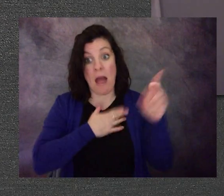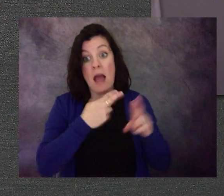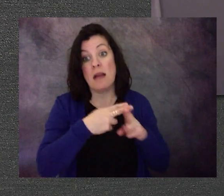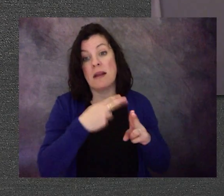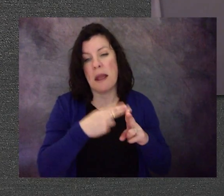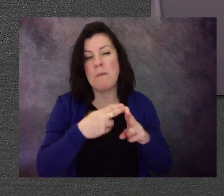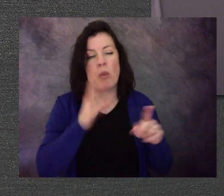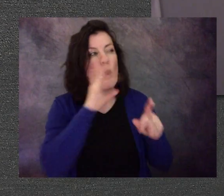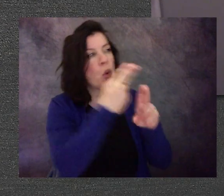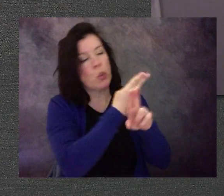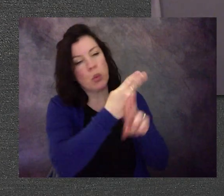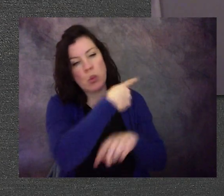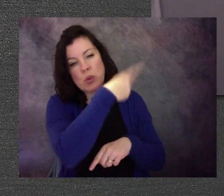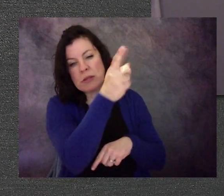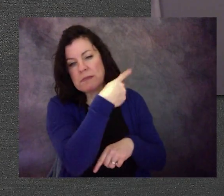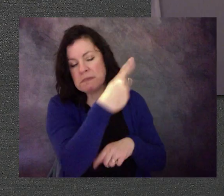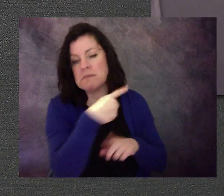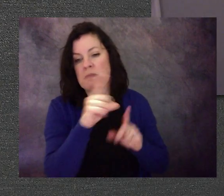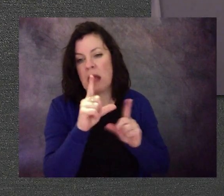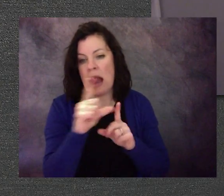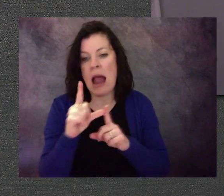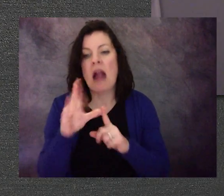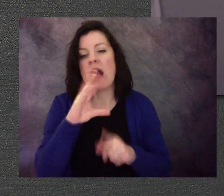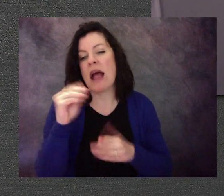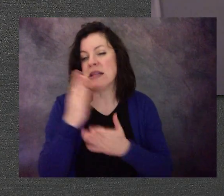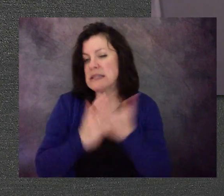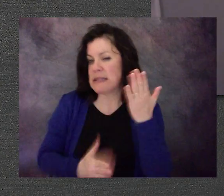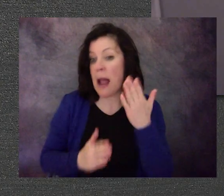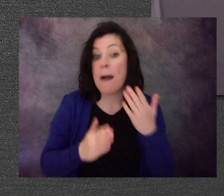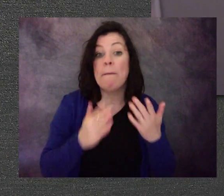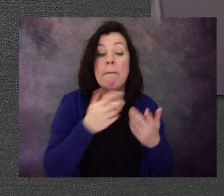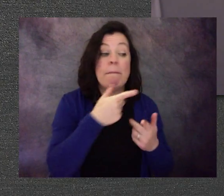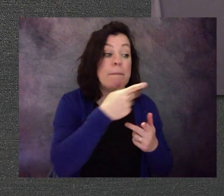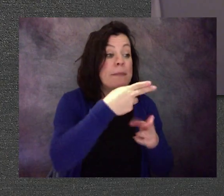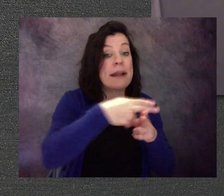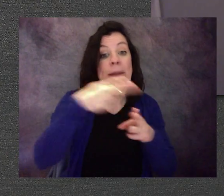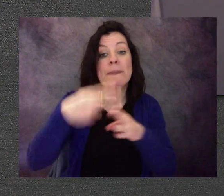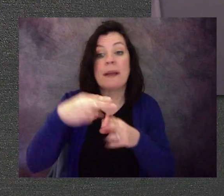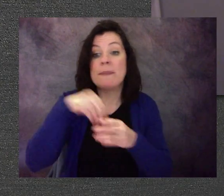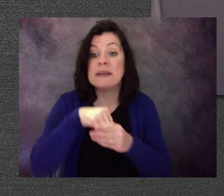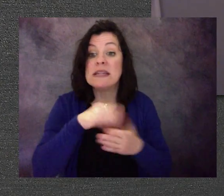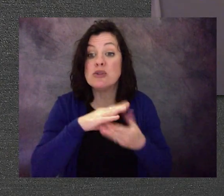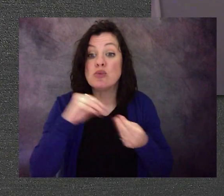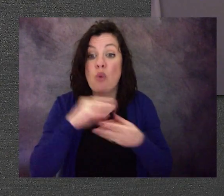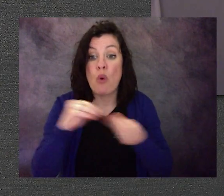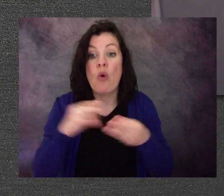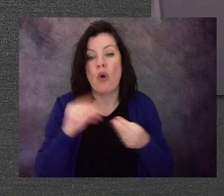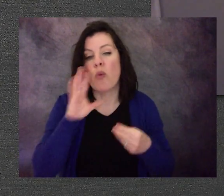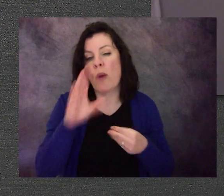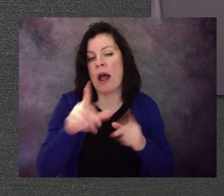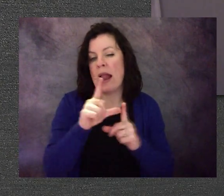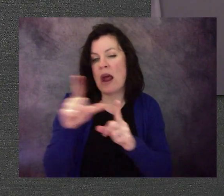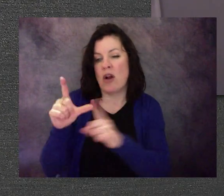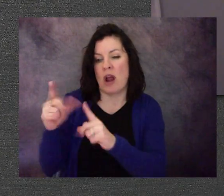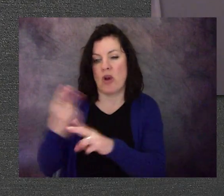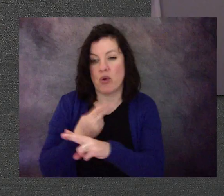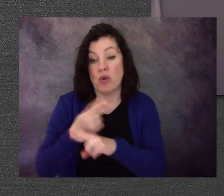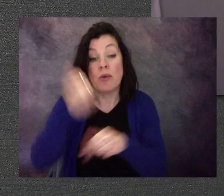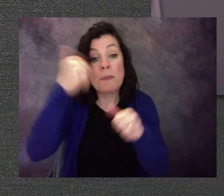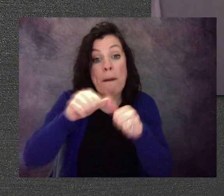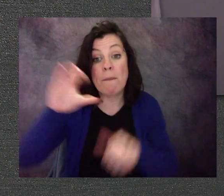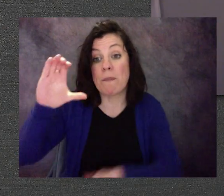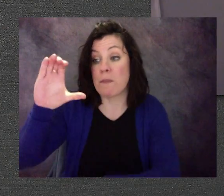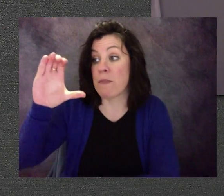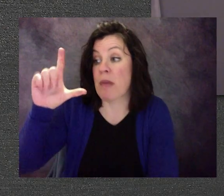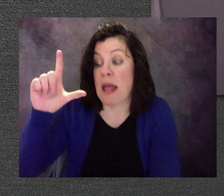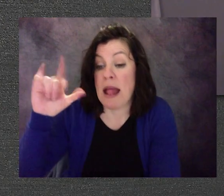letters today for some of the people that were in our story. One of the people in our story was Clifford. Now, Clifford, I